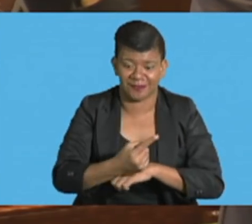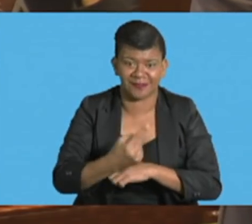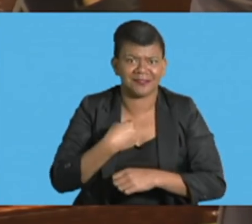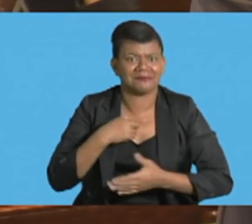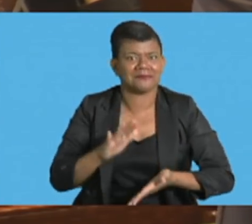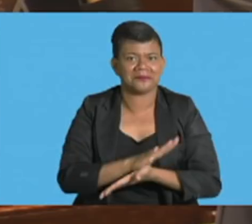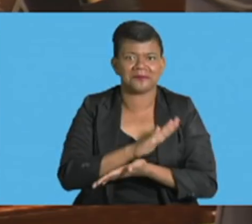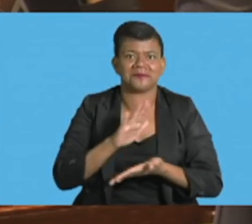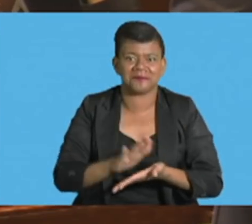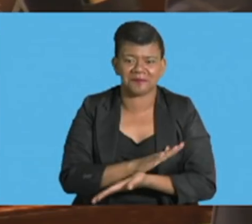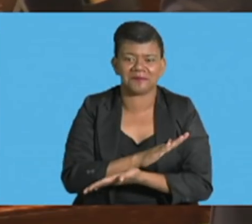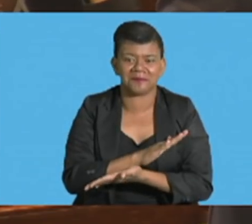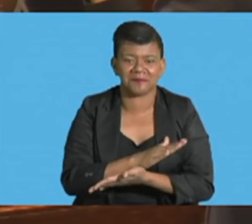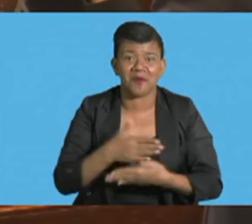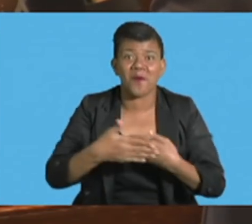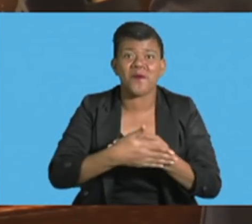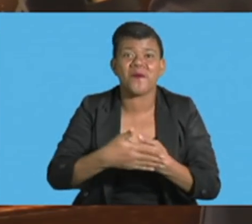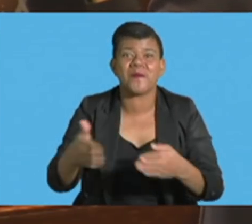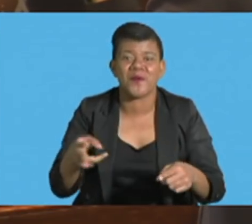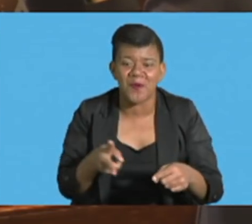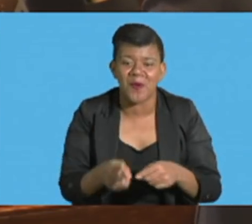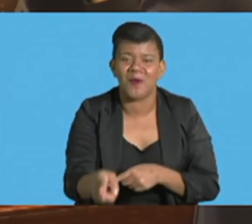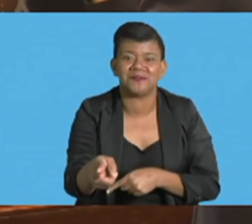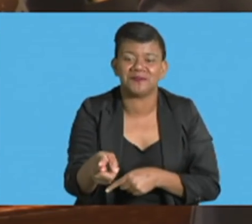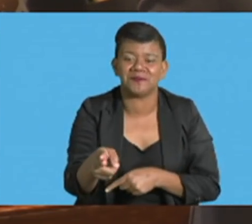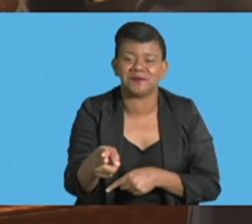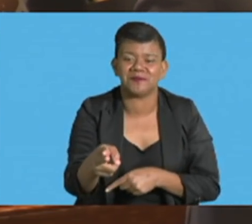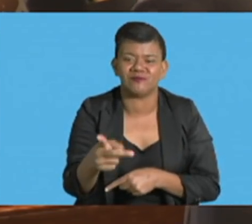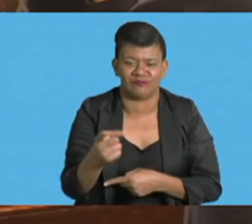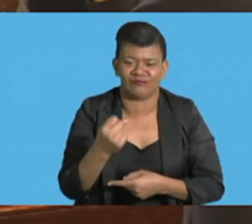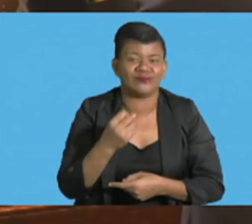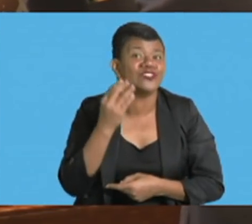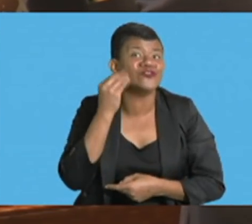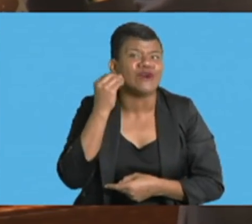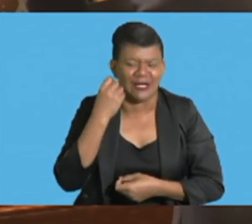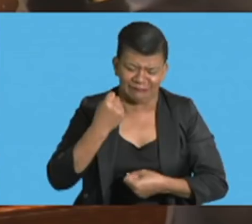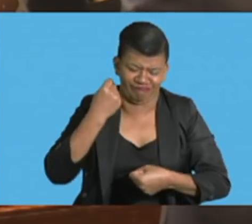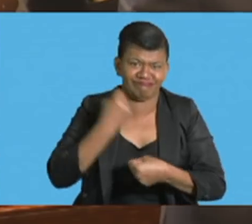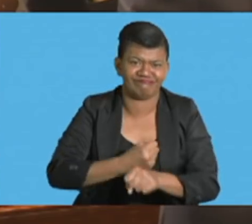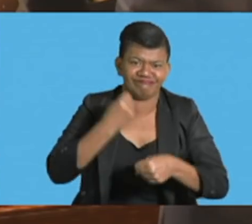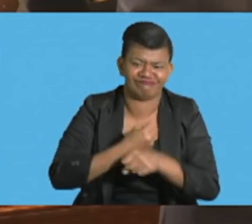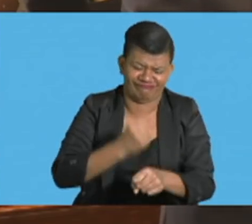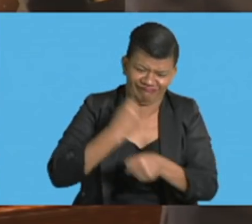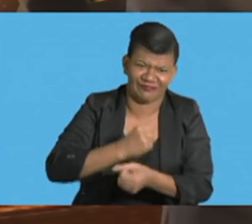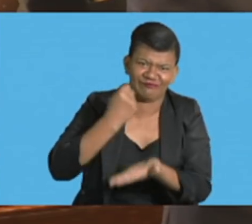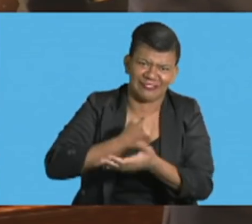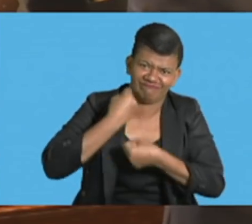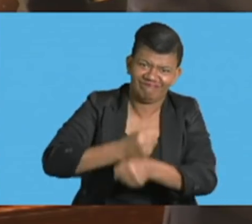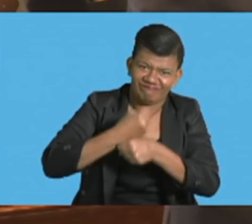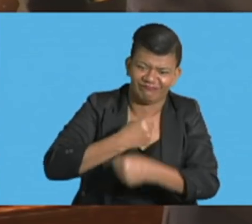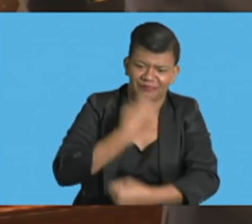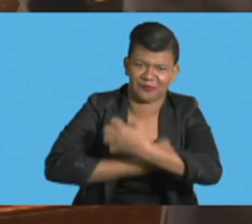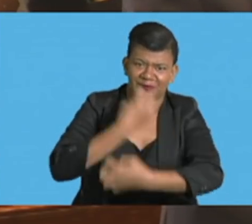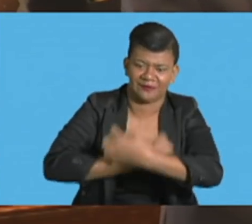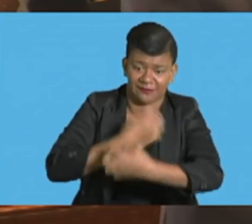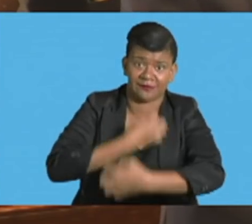of opening the crushing season for the Voreqe mill, which, following extensive new upgrades, is looking to smash the